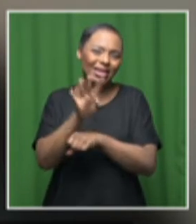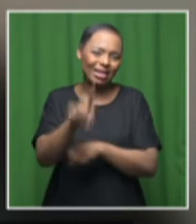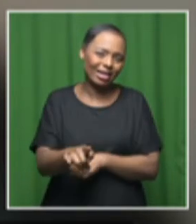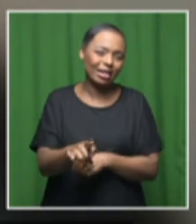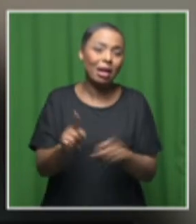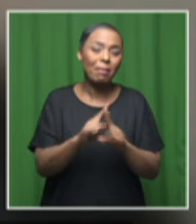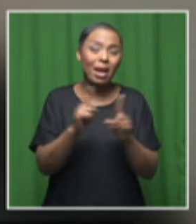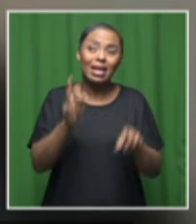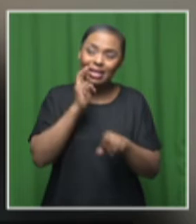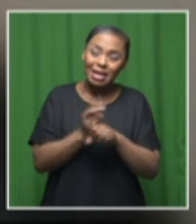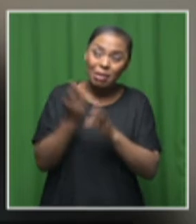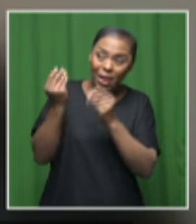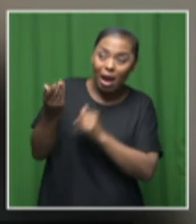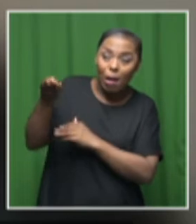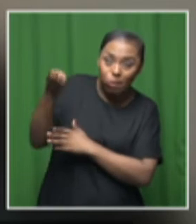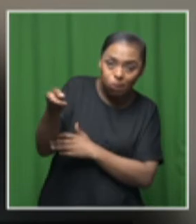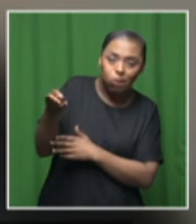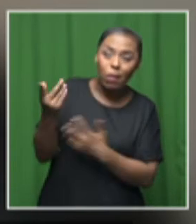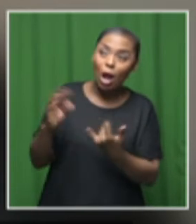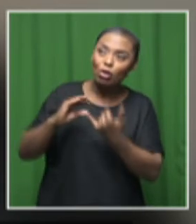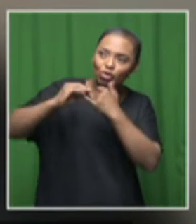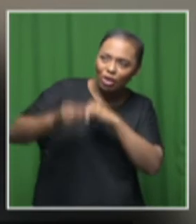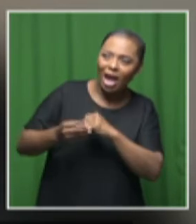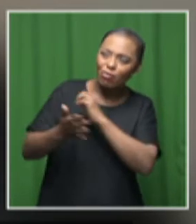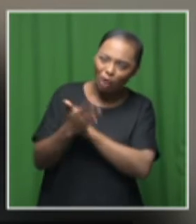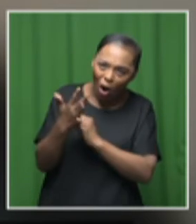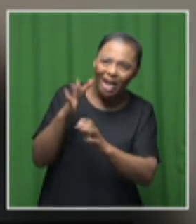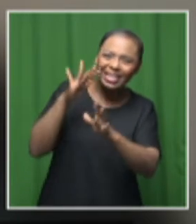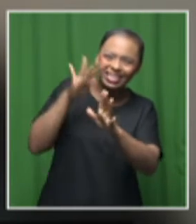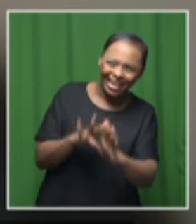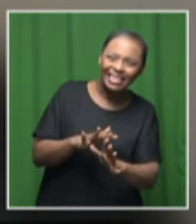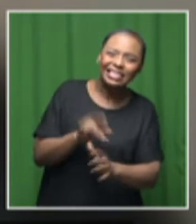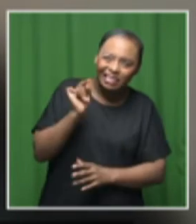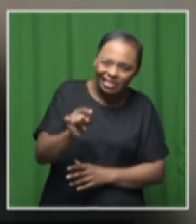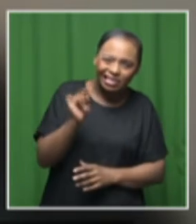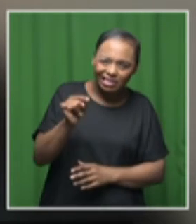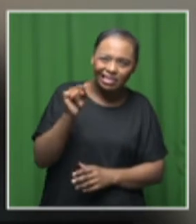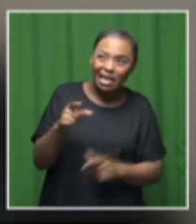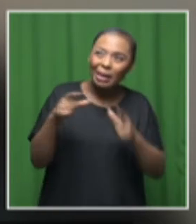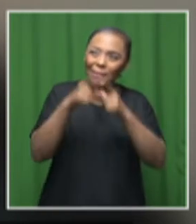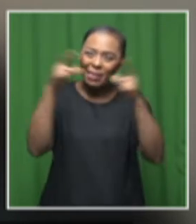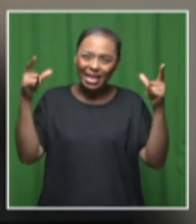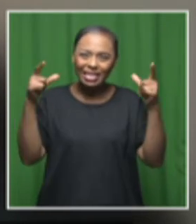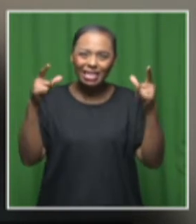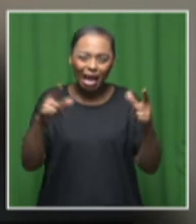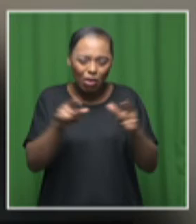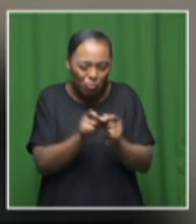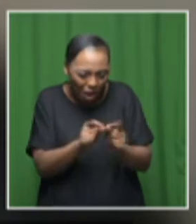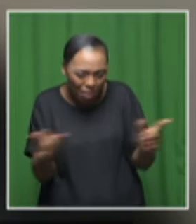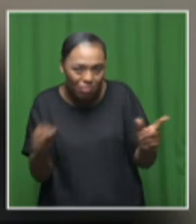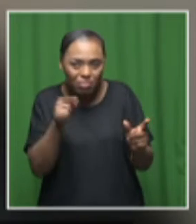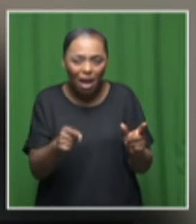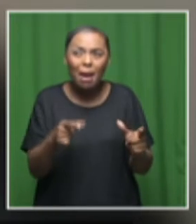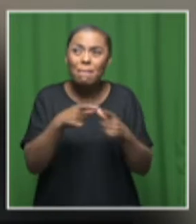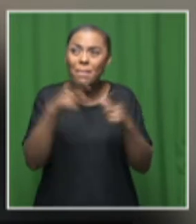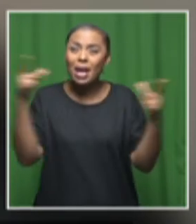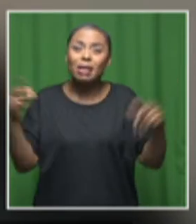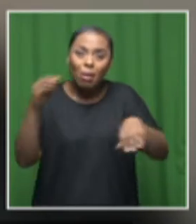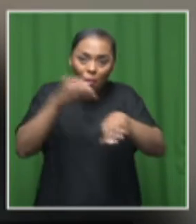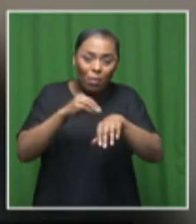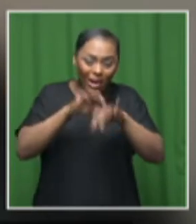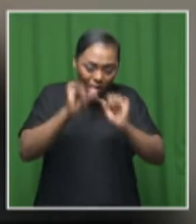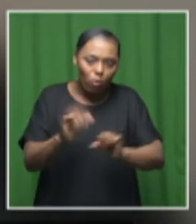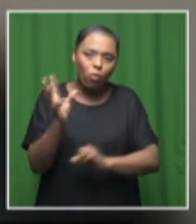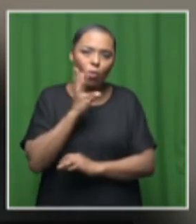money available to try and prioritize, firstly, the major leaks, the major issues at hand, and then fix